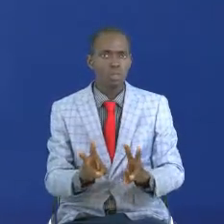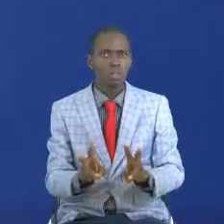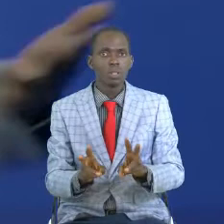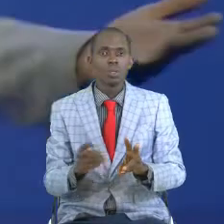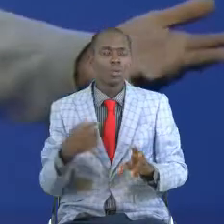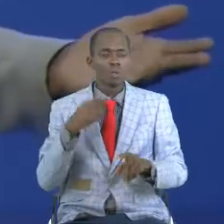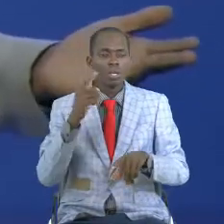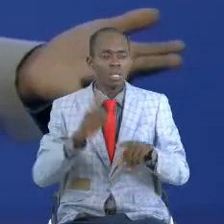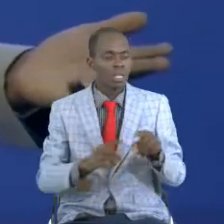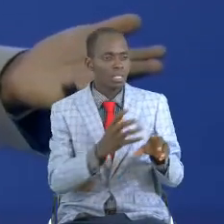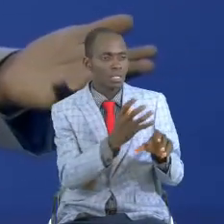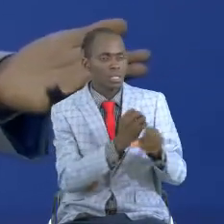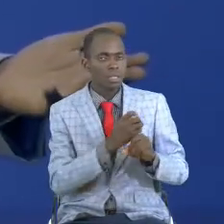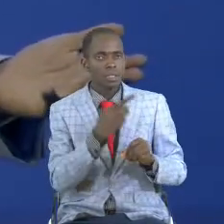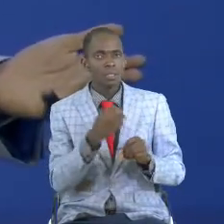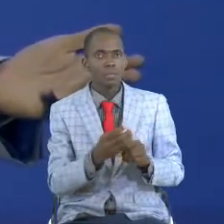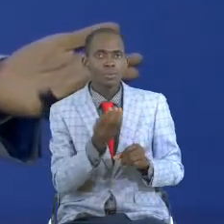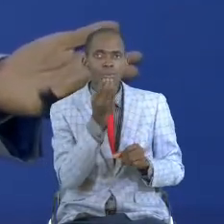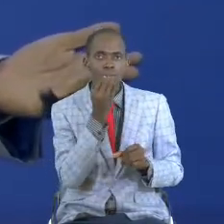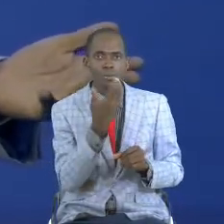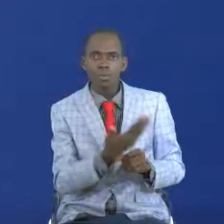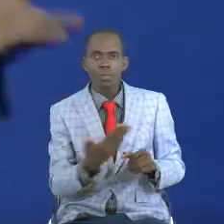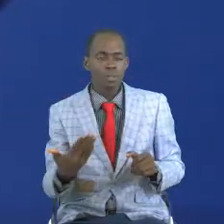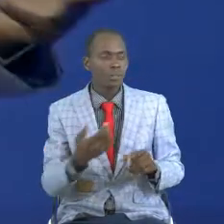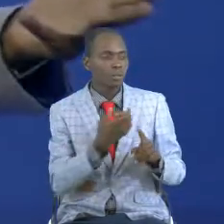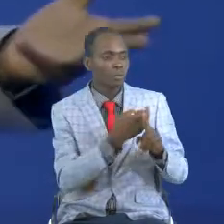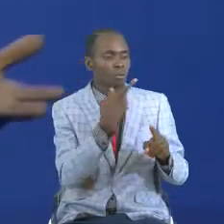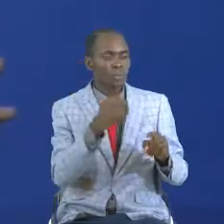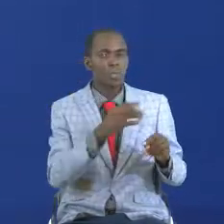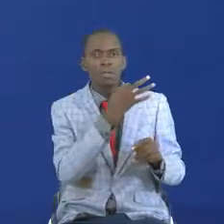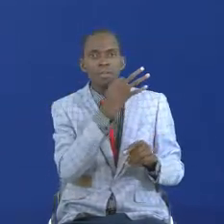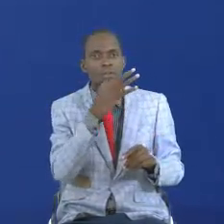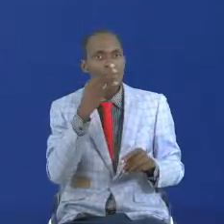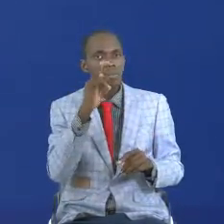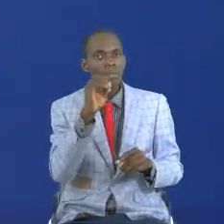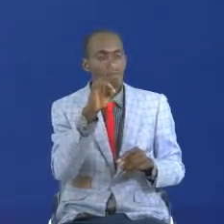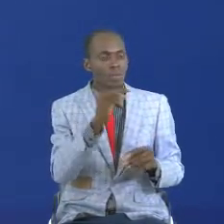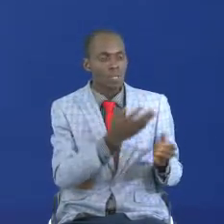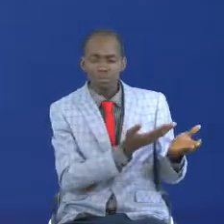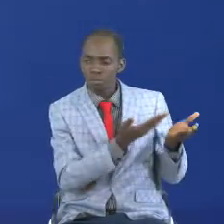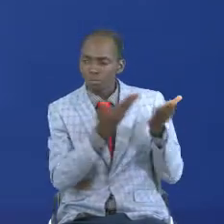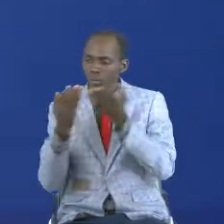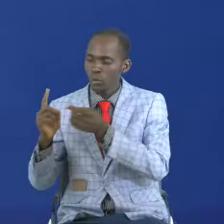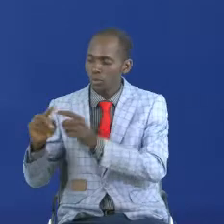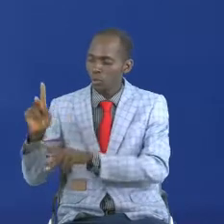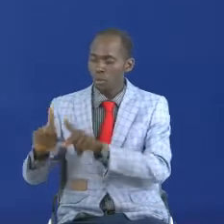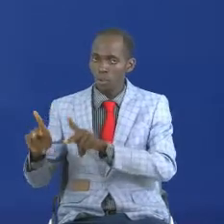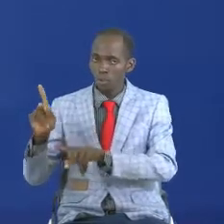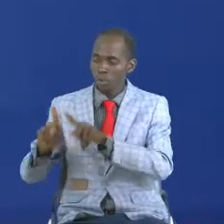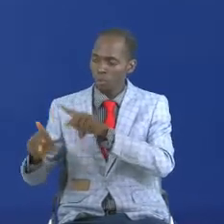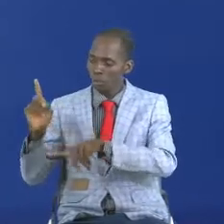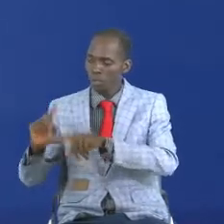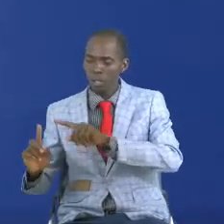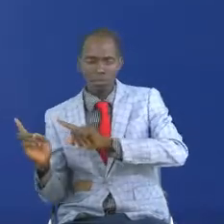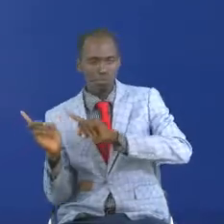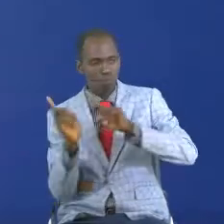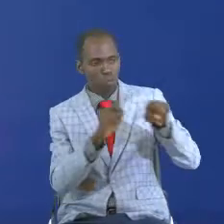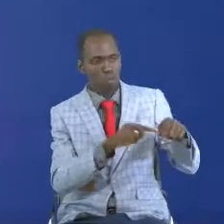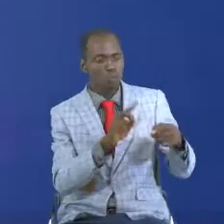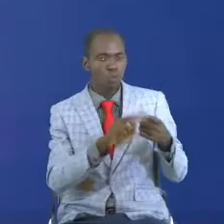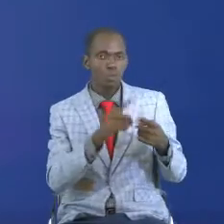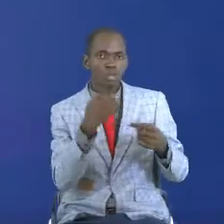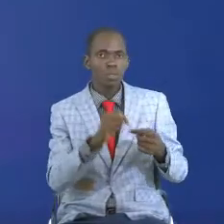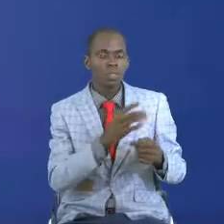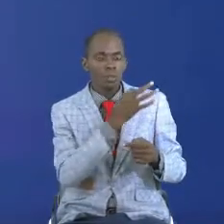from the farm and get to the people. And the people cannot move on and get to the produce. The thing is